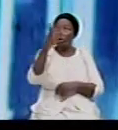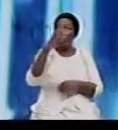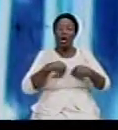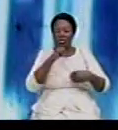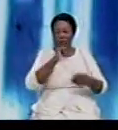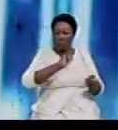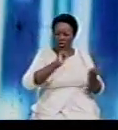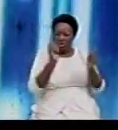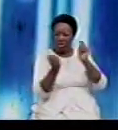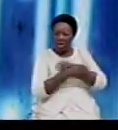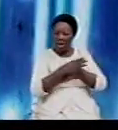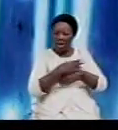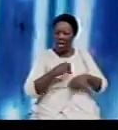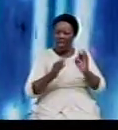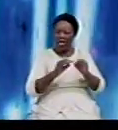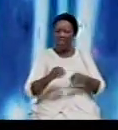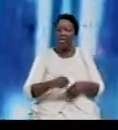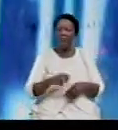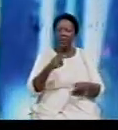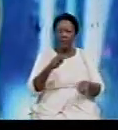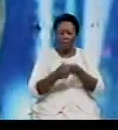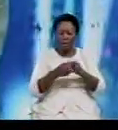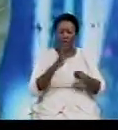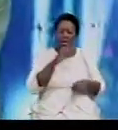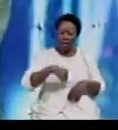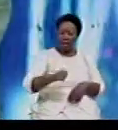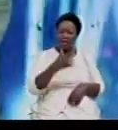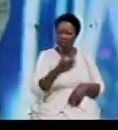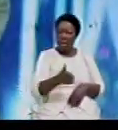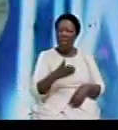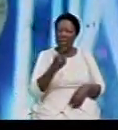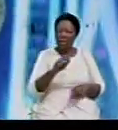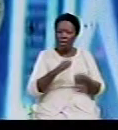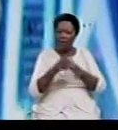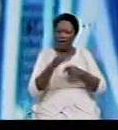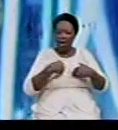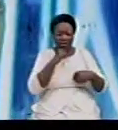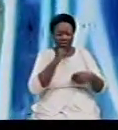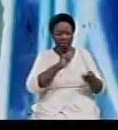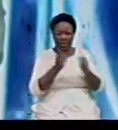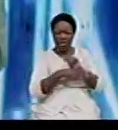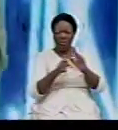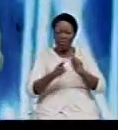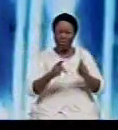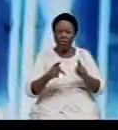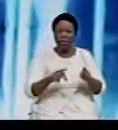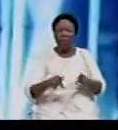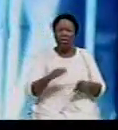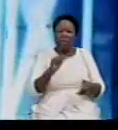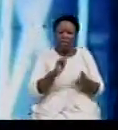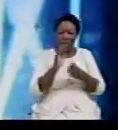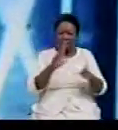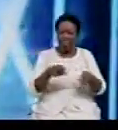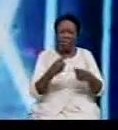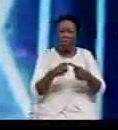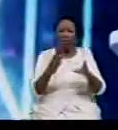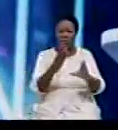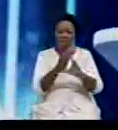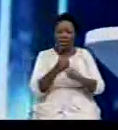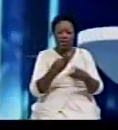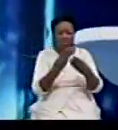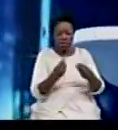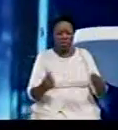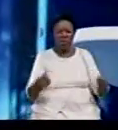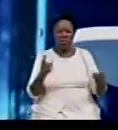the problems are still there, the problems have not changed, the people who are going to receive a solution to